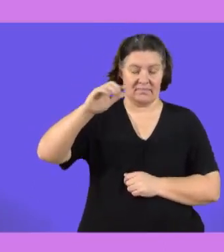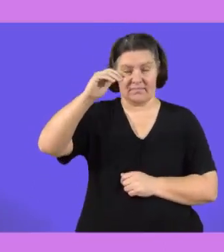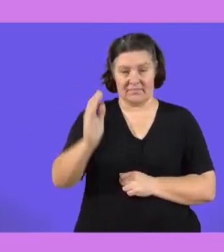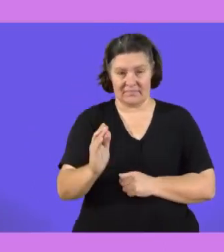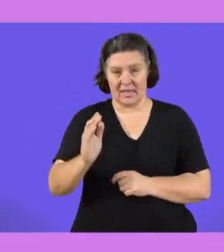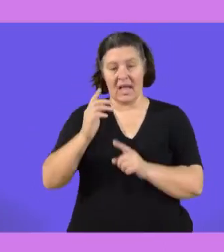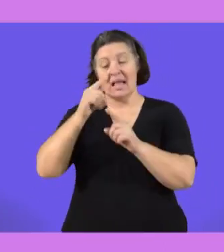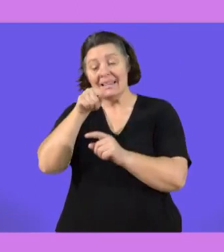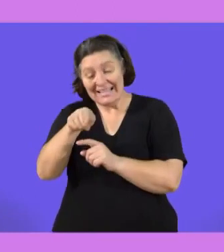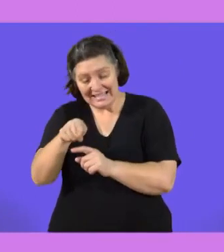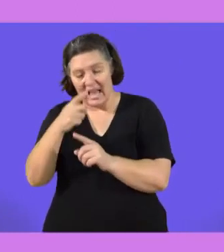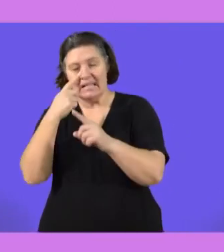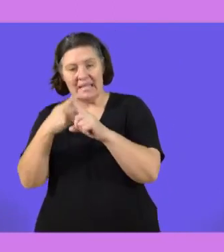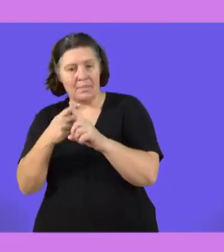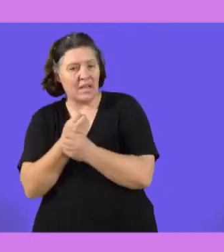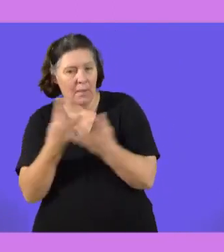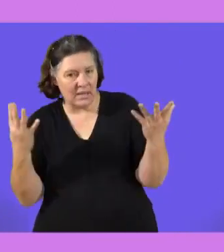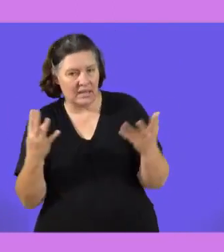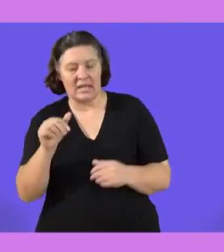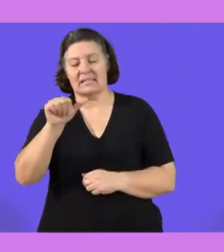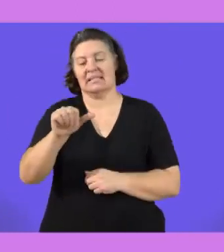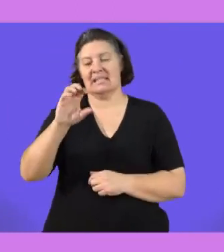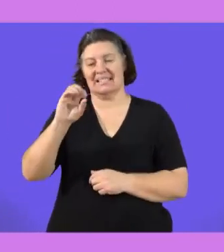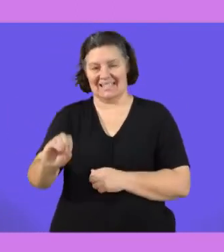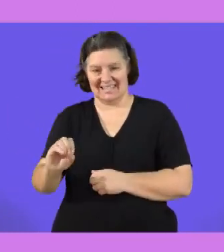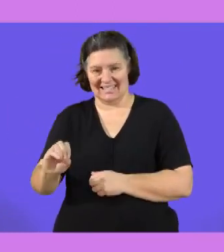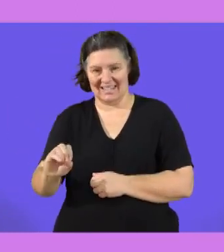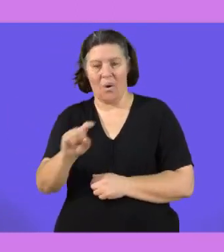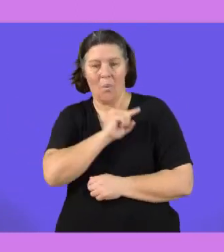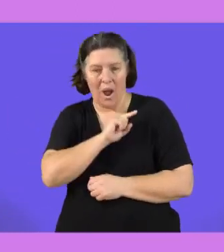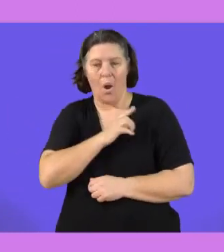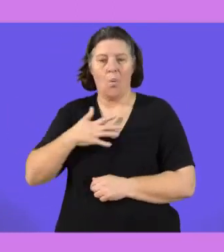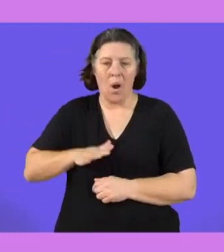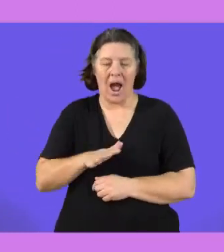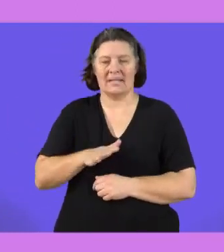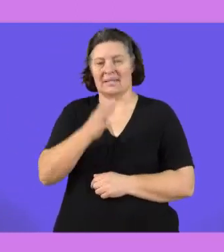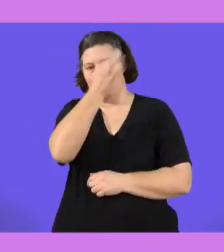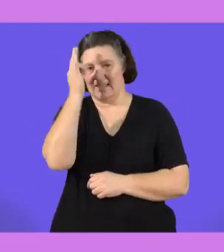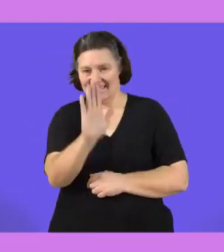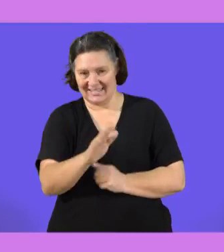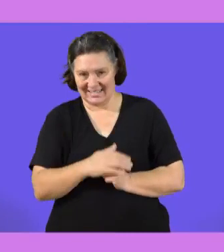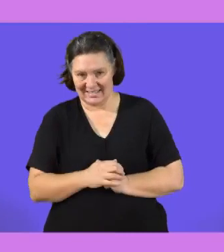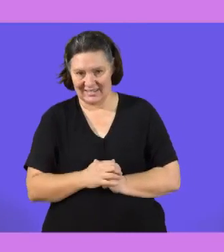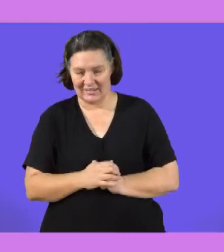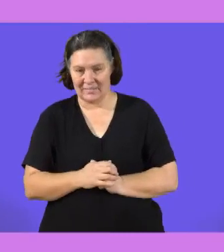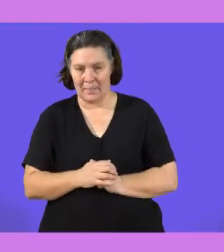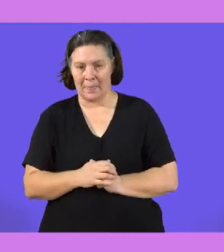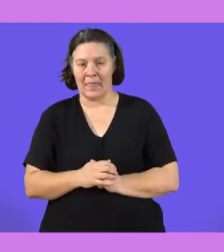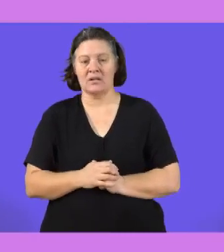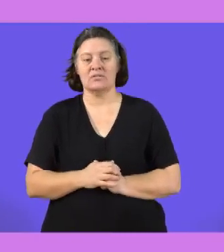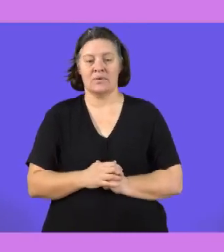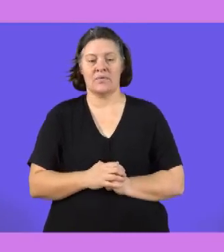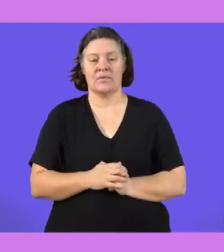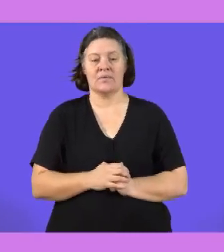0,8260,86957. And I will multiply this by 60 to go now 2 minutes. All right, so minus 3